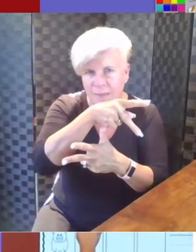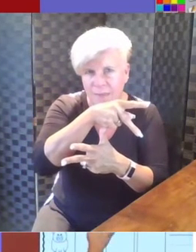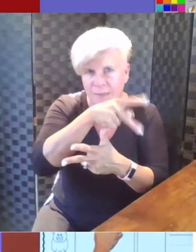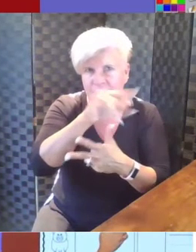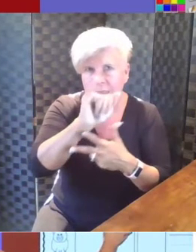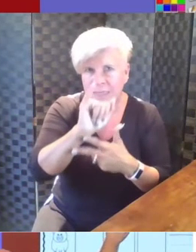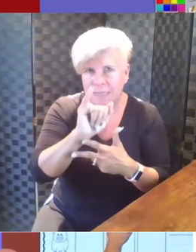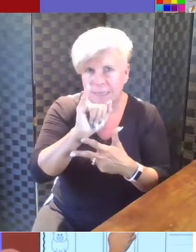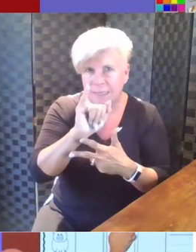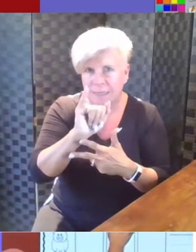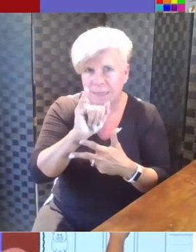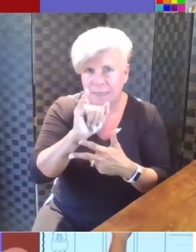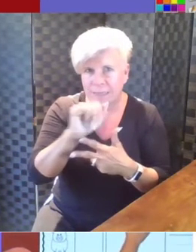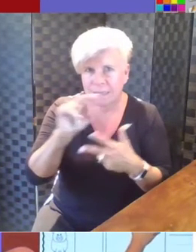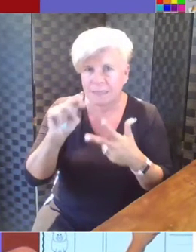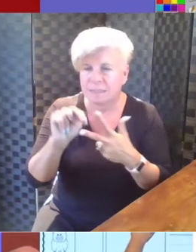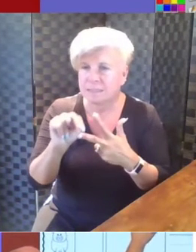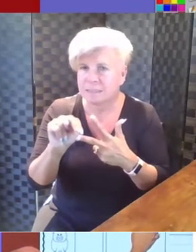I,